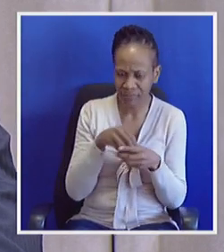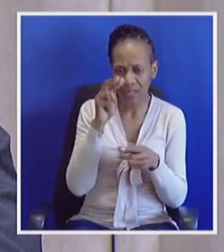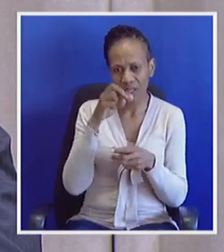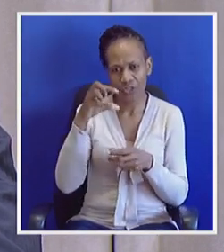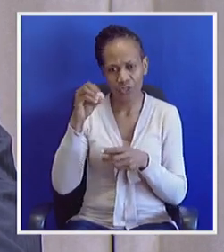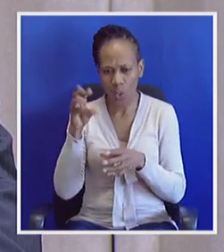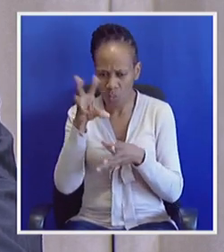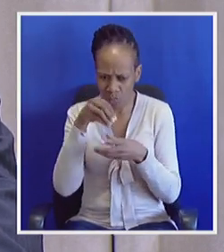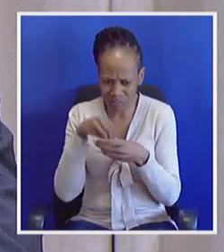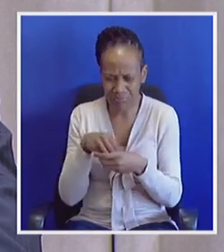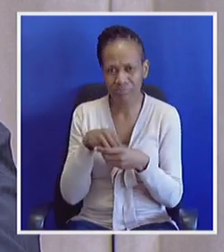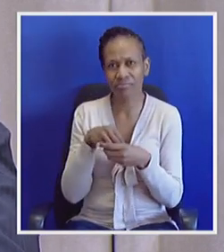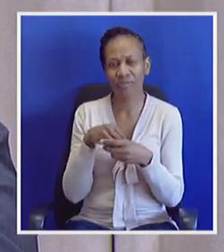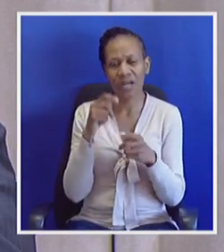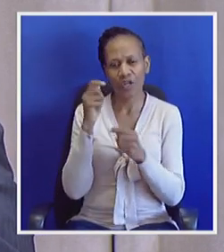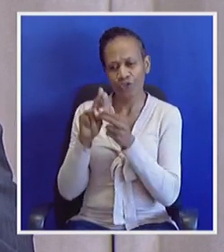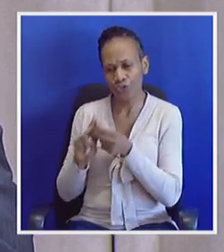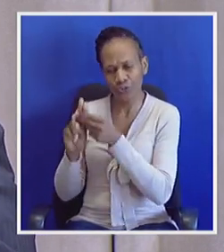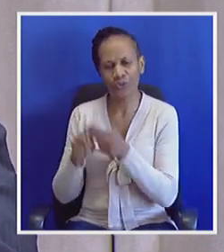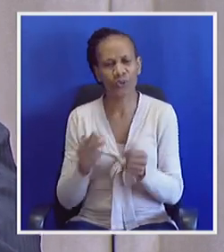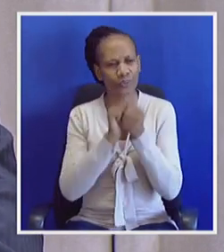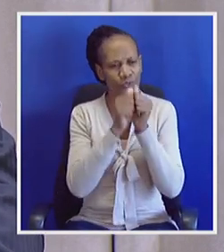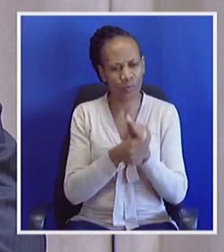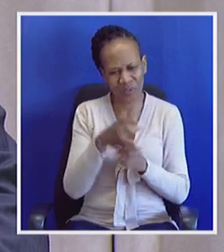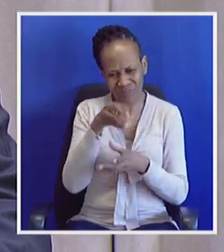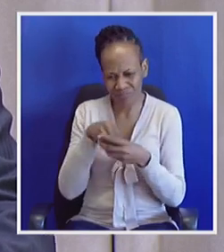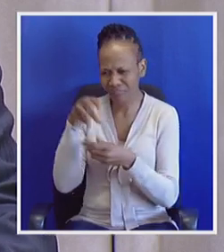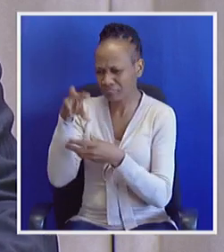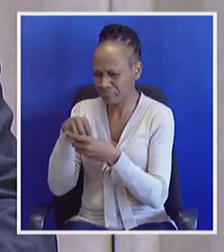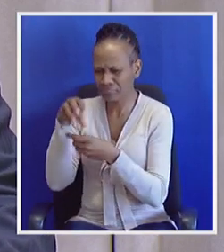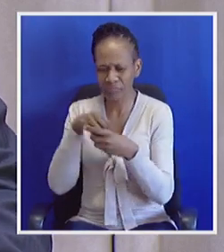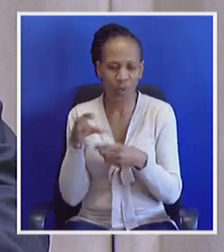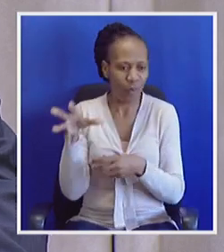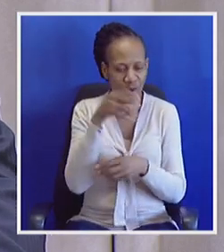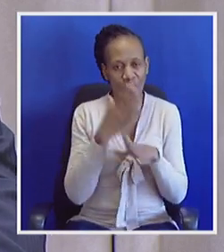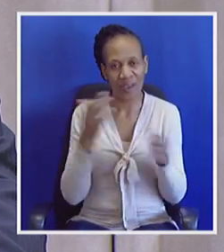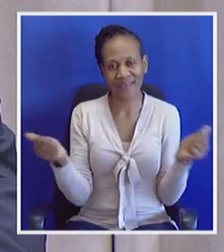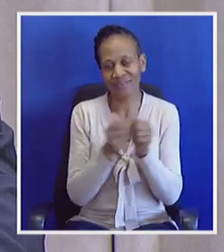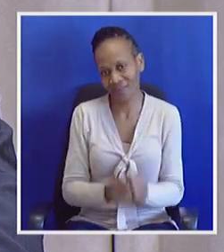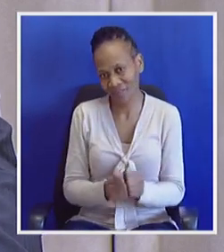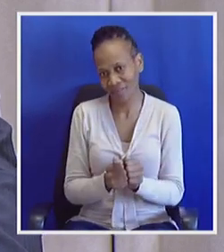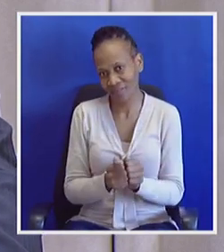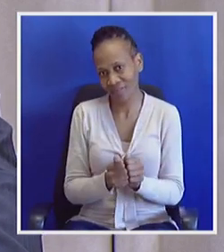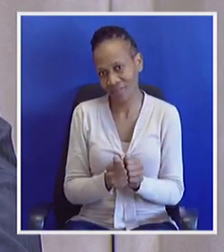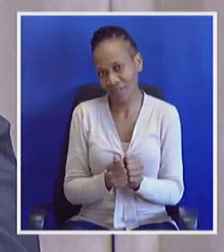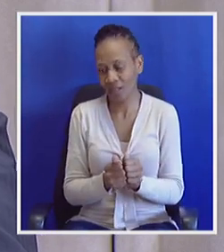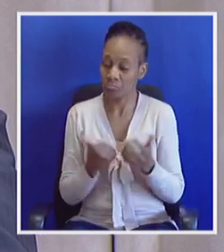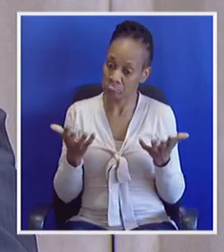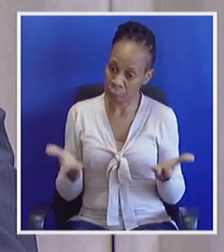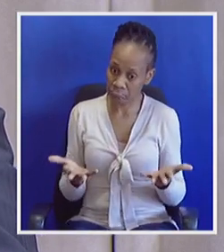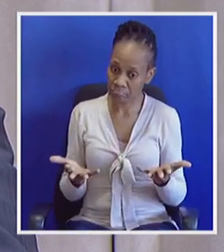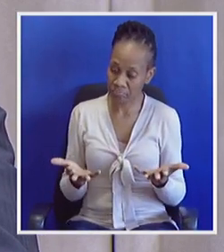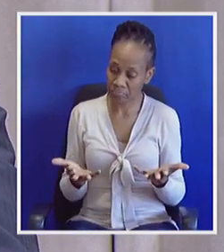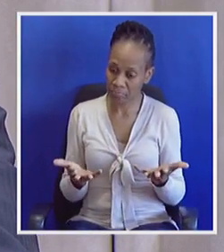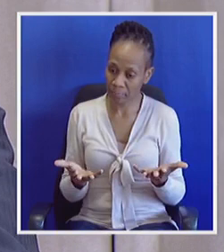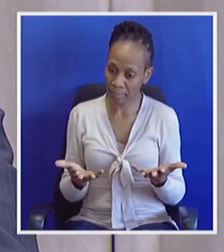non-governmental organizations, trade unions, sporting organizations, you name them, they are all there. So it is a very wonderful example